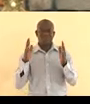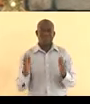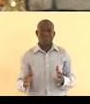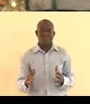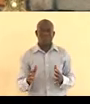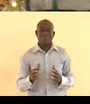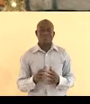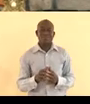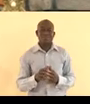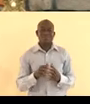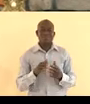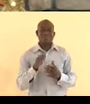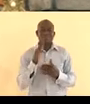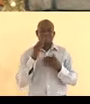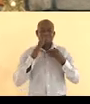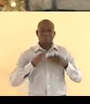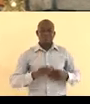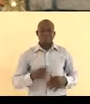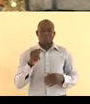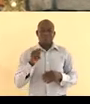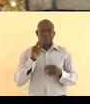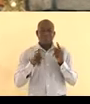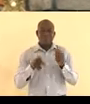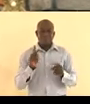people, console them.